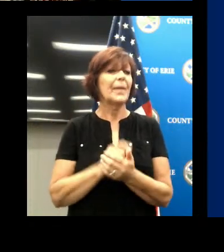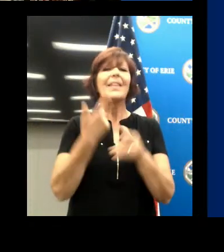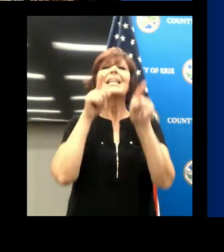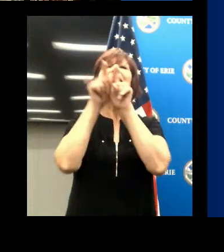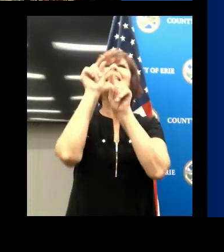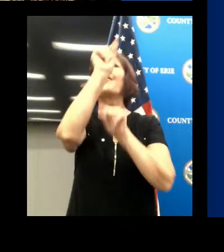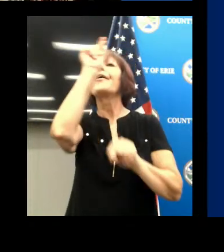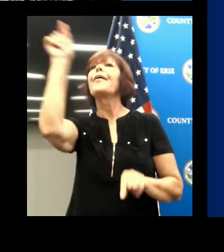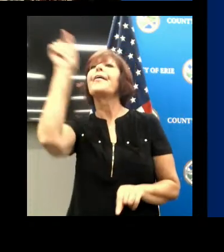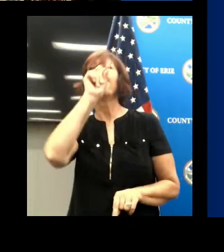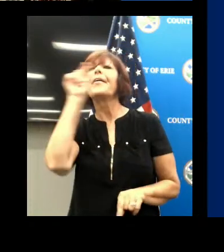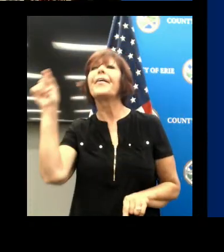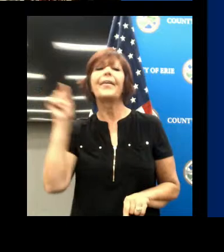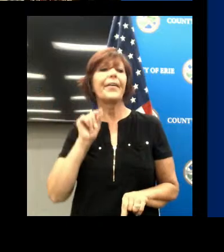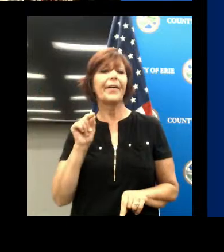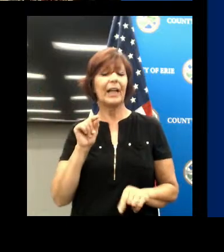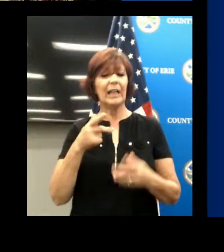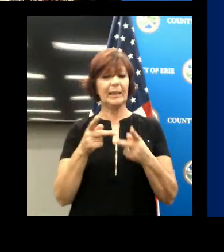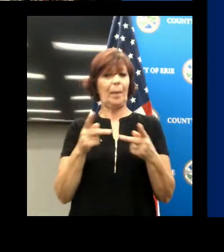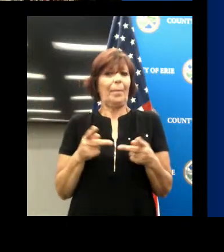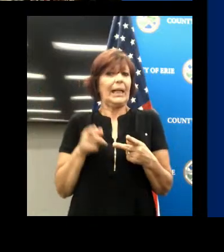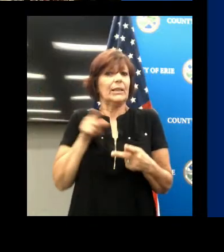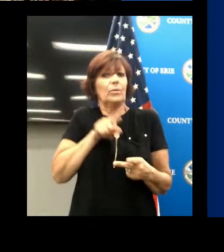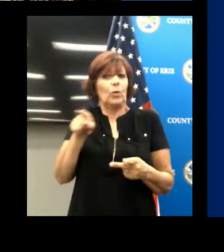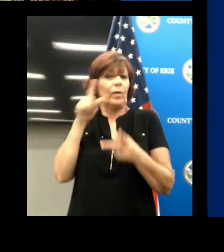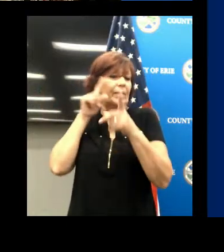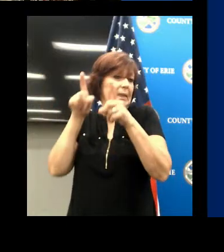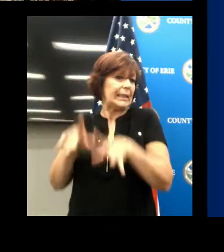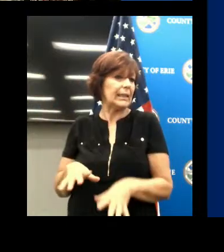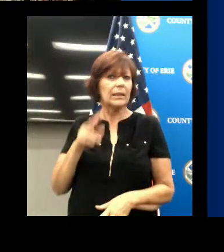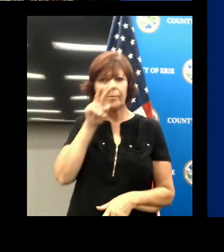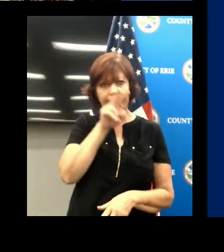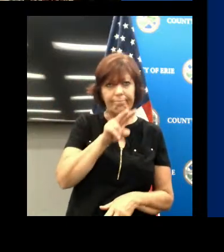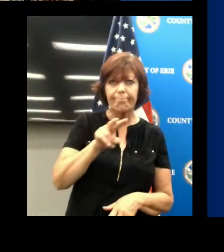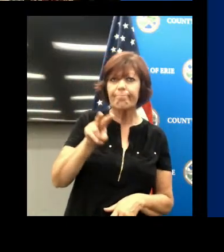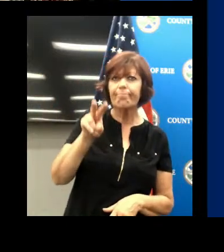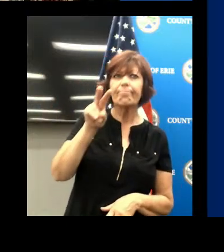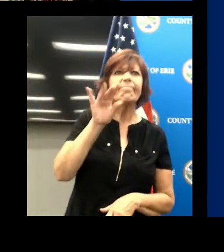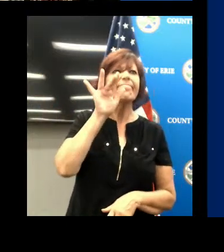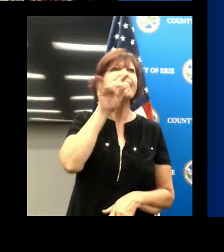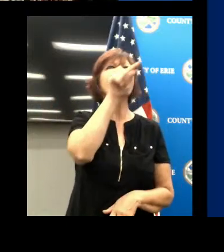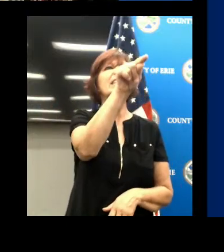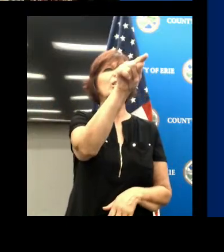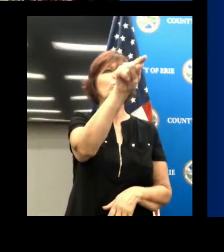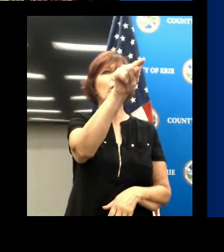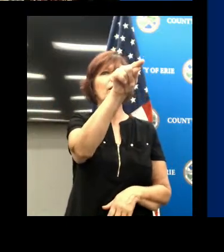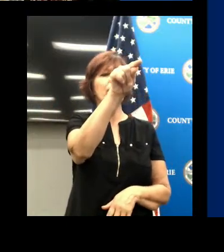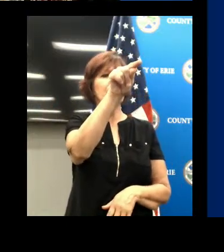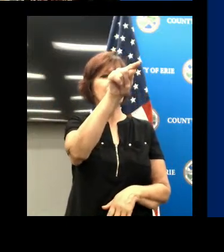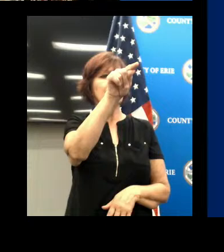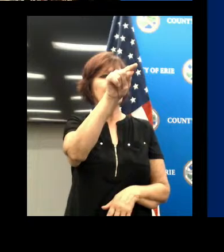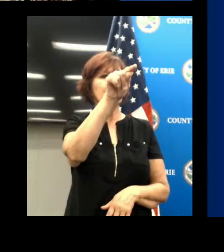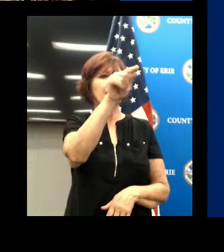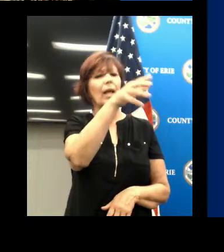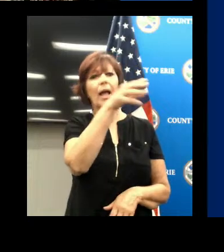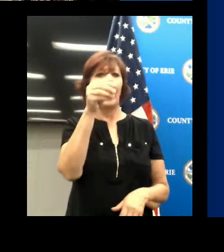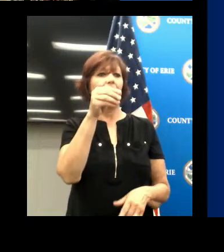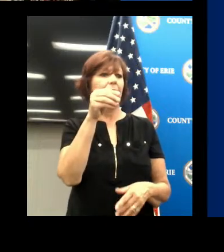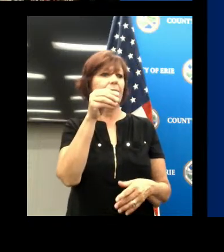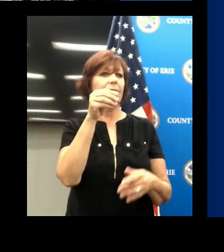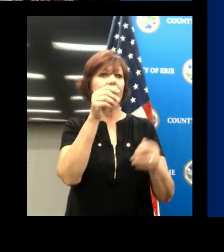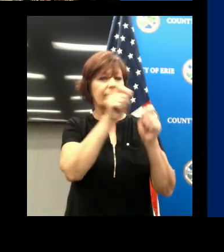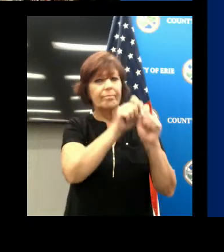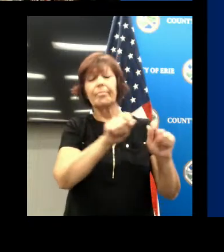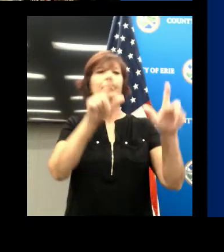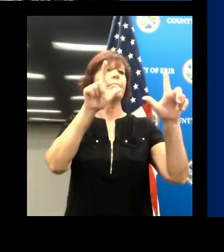or the dots correspond to a testing site. So you just look on the map, click on a site near you, and a little window